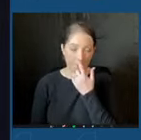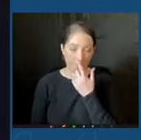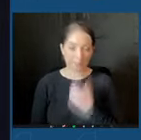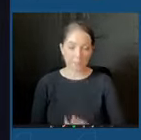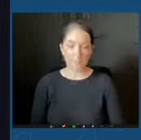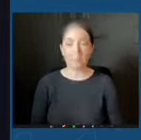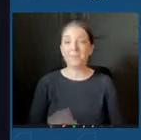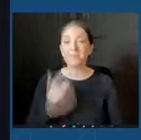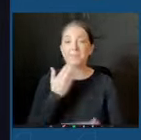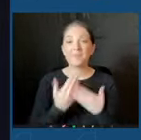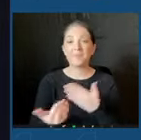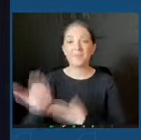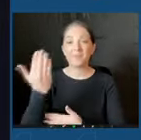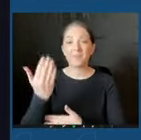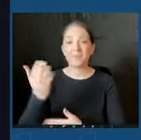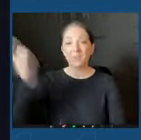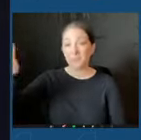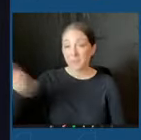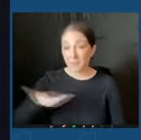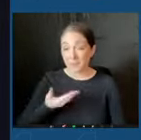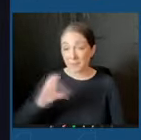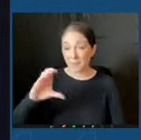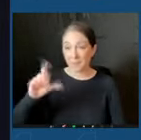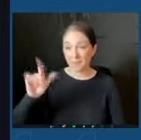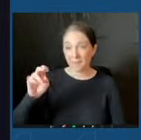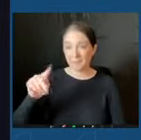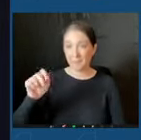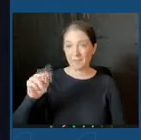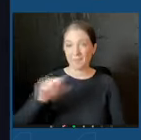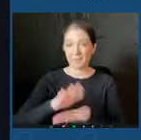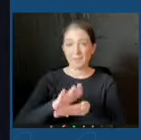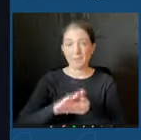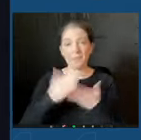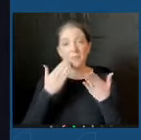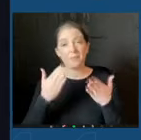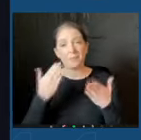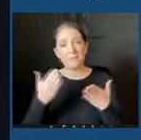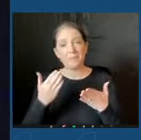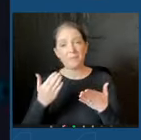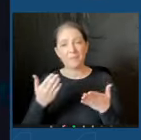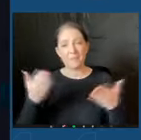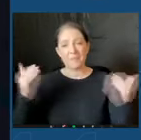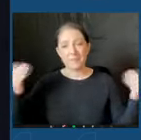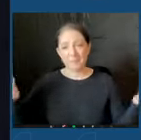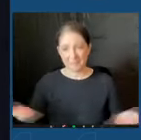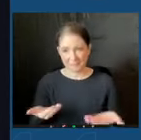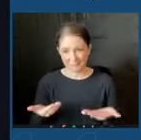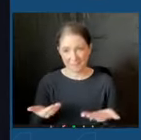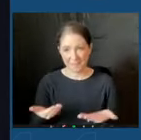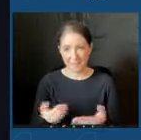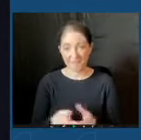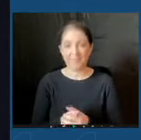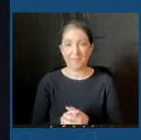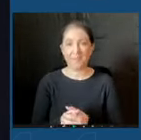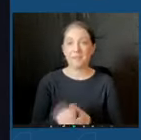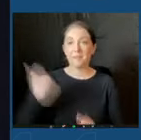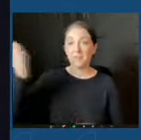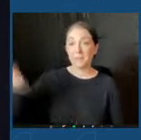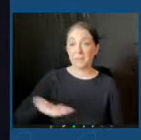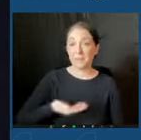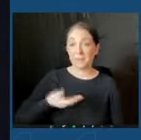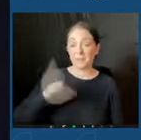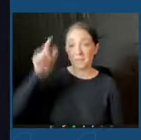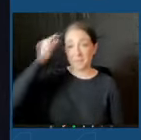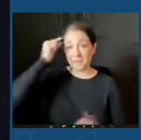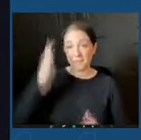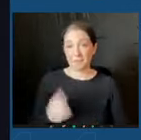Good morning. Welcome to the Clinton School. Thank you so much for making the time this morning. Welcome to Governor Hochul, Mayor